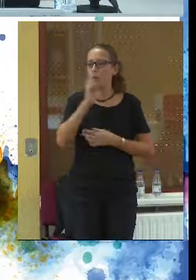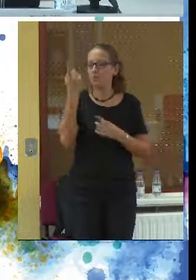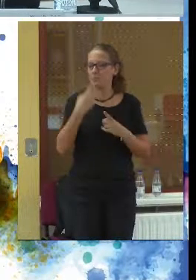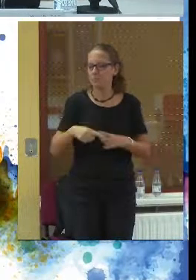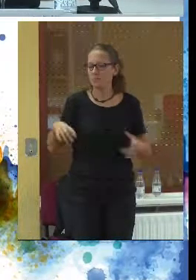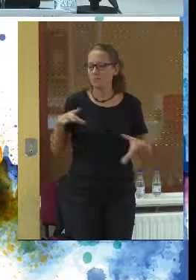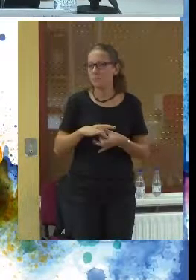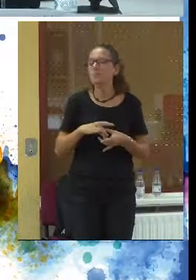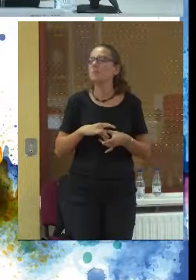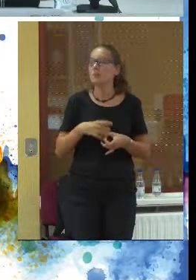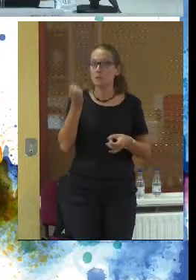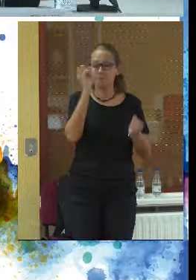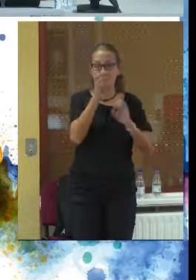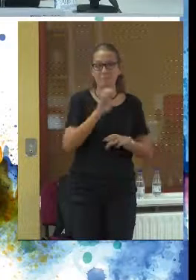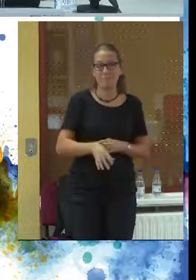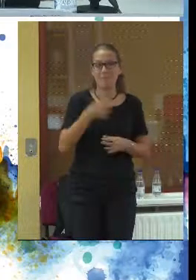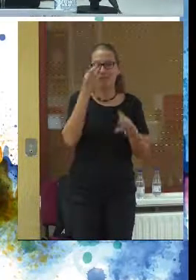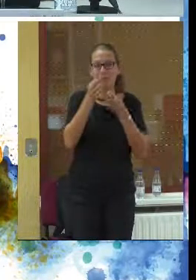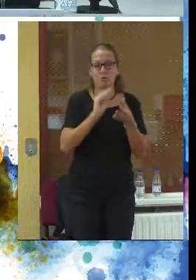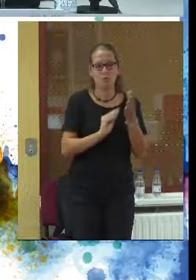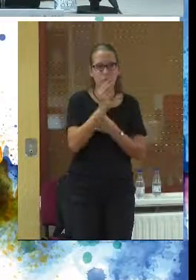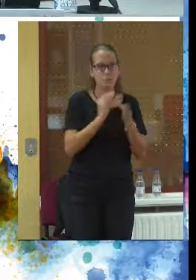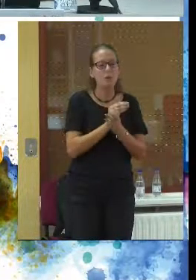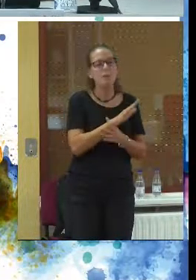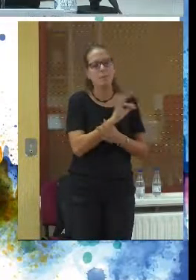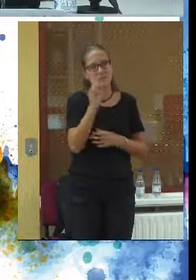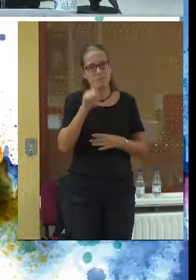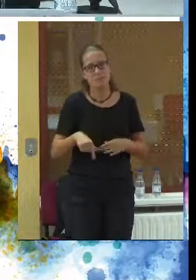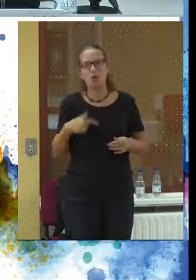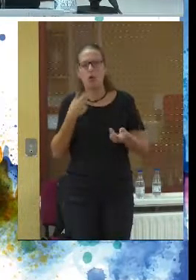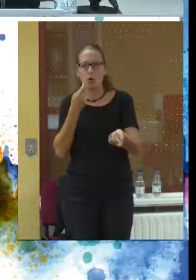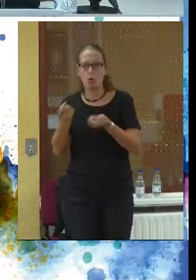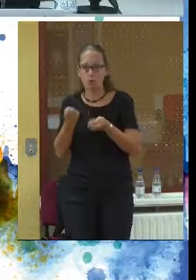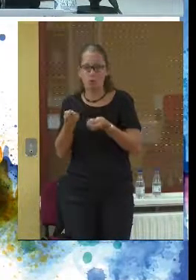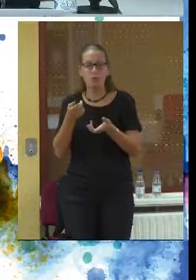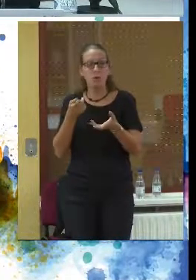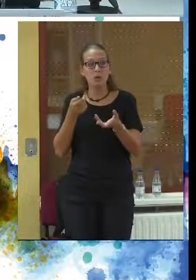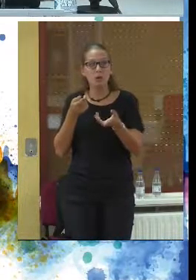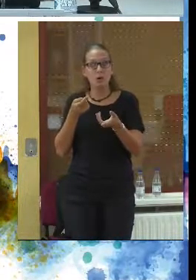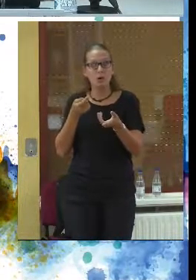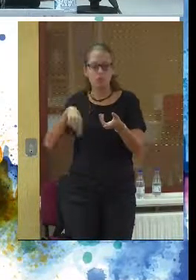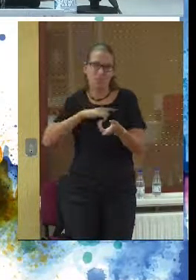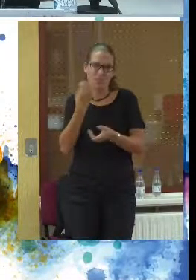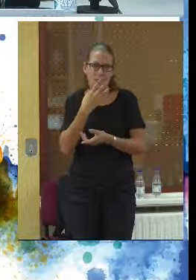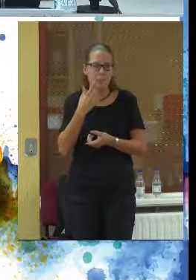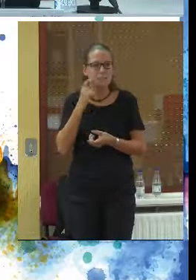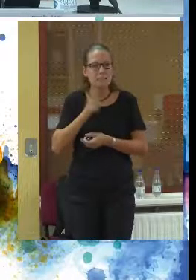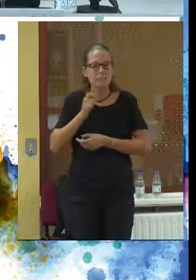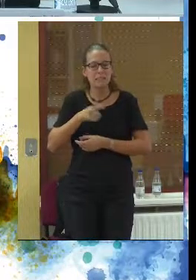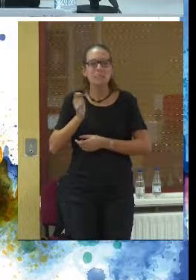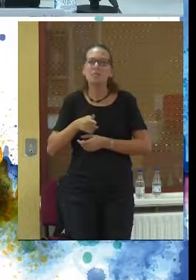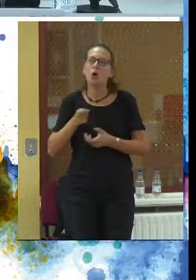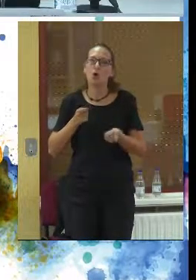Not only was it difficult to fill in the information, but also to carry out